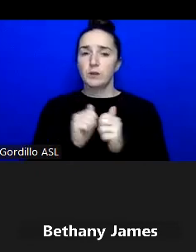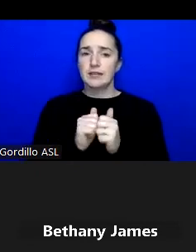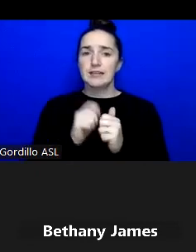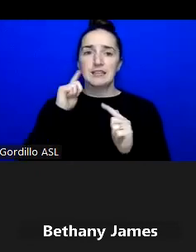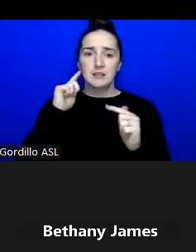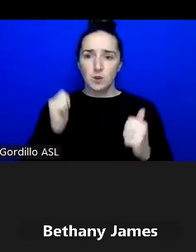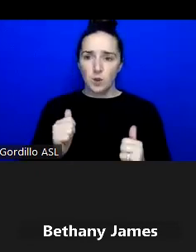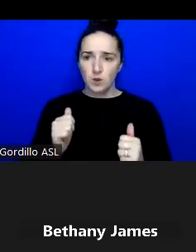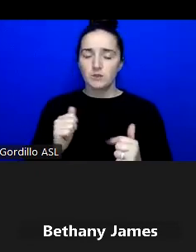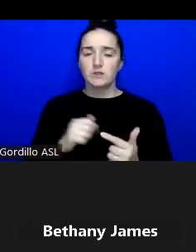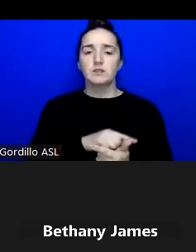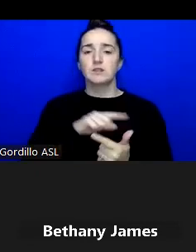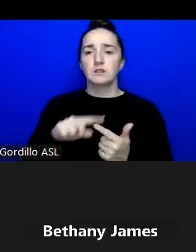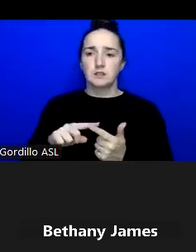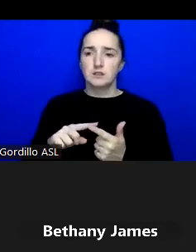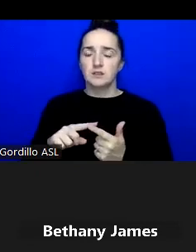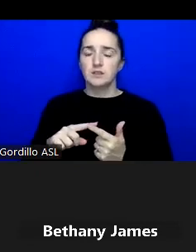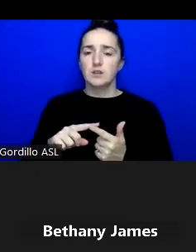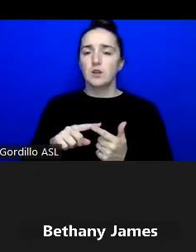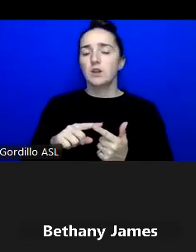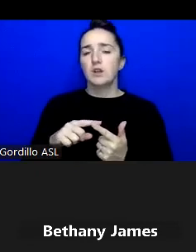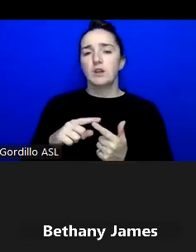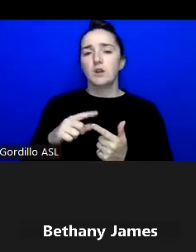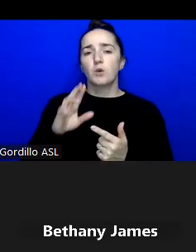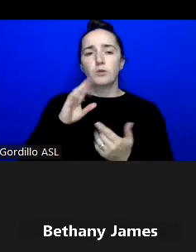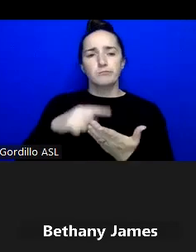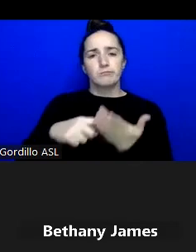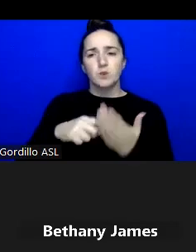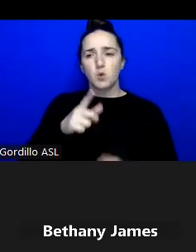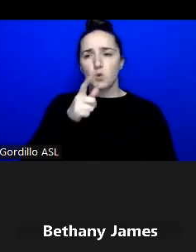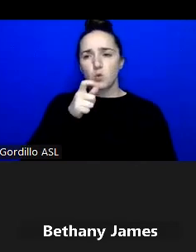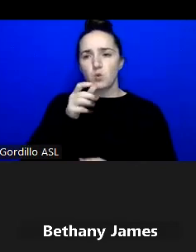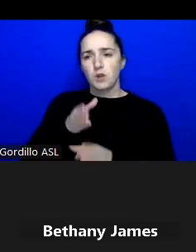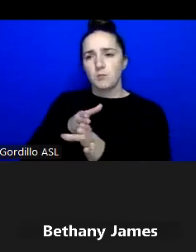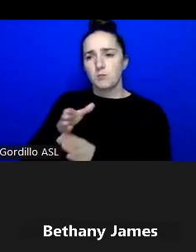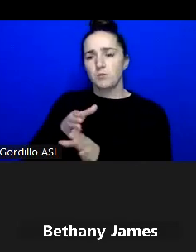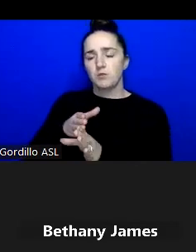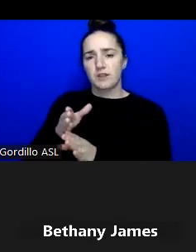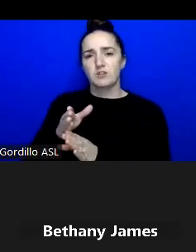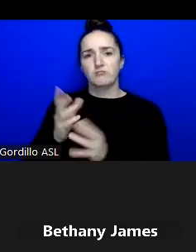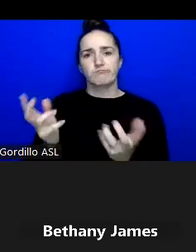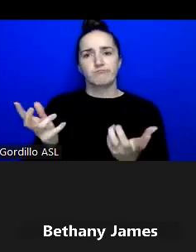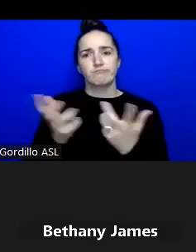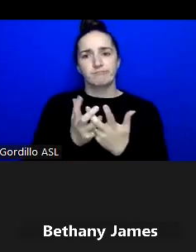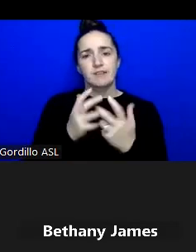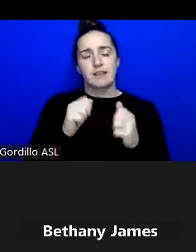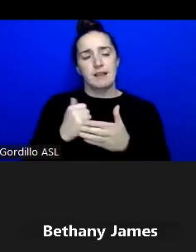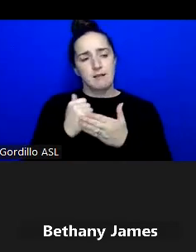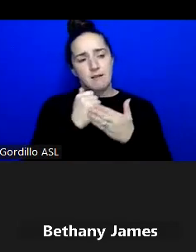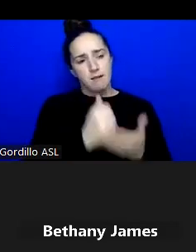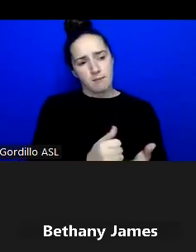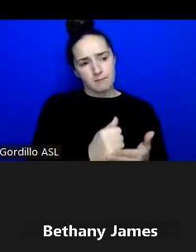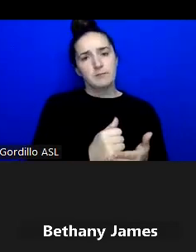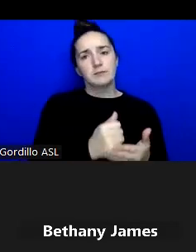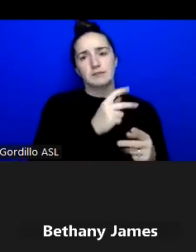talk about who are the professionals that are most suited to be able to care for these individuals and help assist them with whatever their